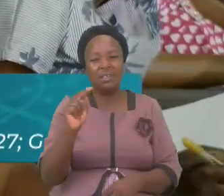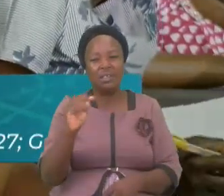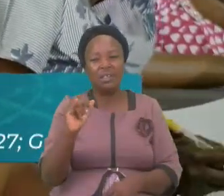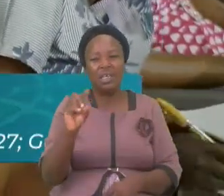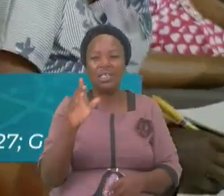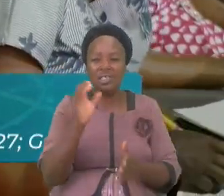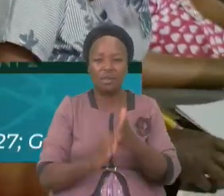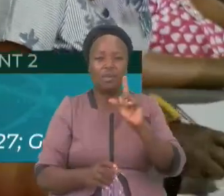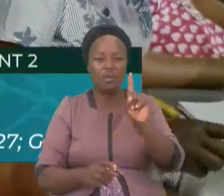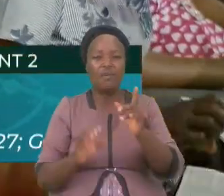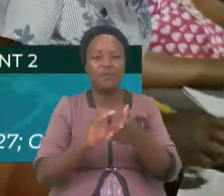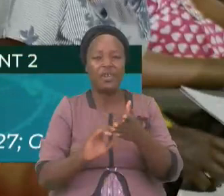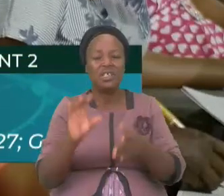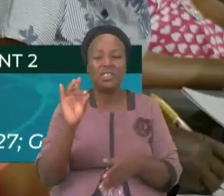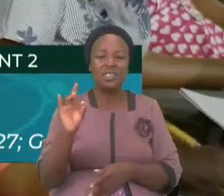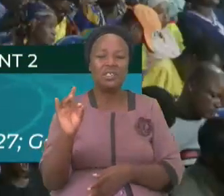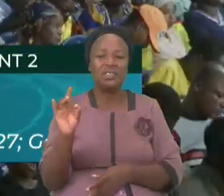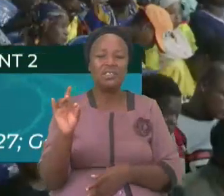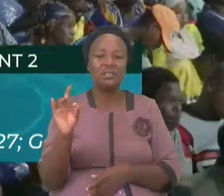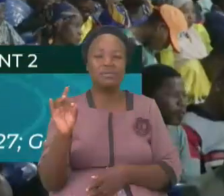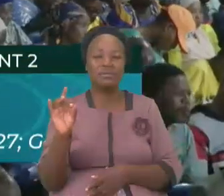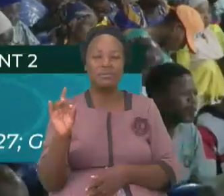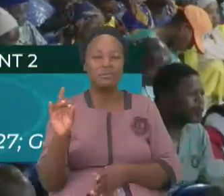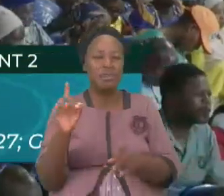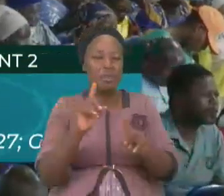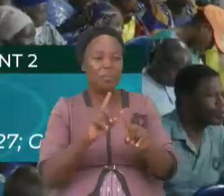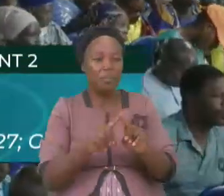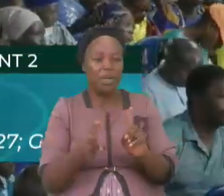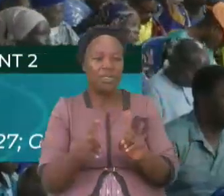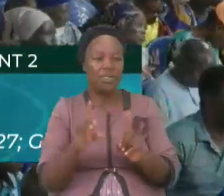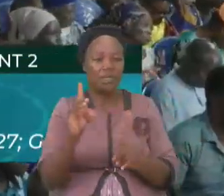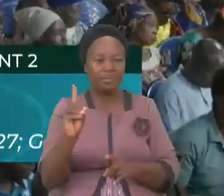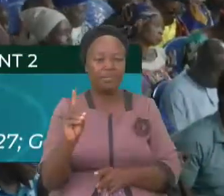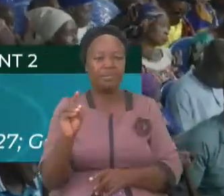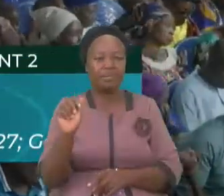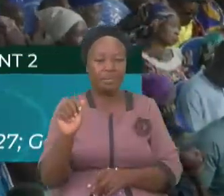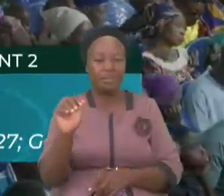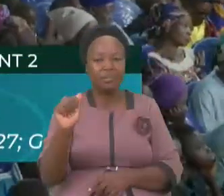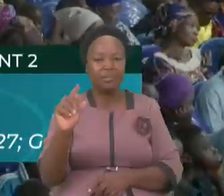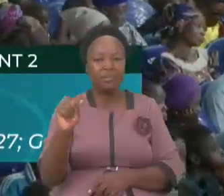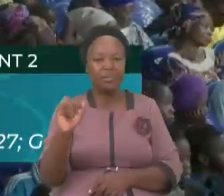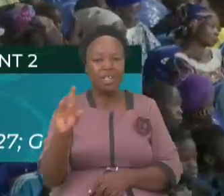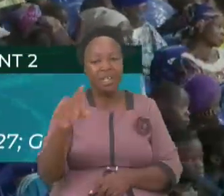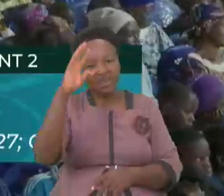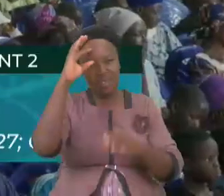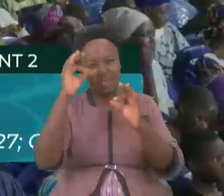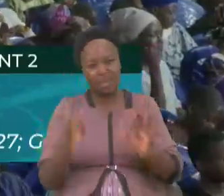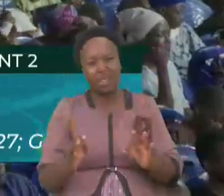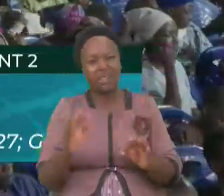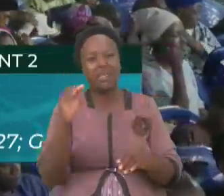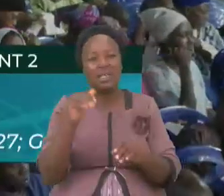Daniel purposed in his heart. Daniel purposed in